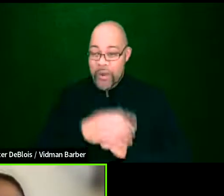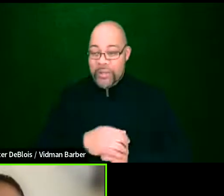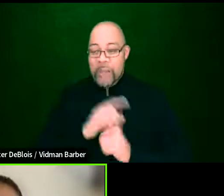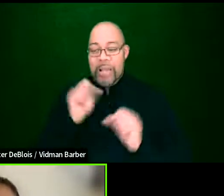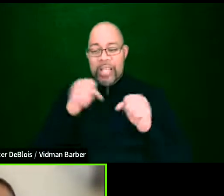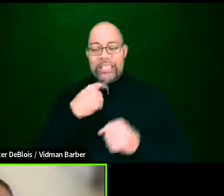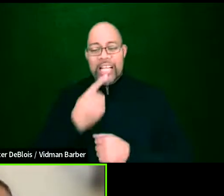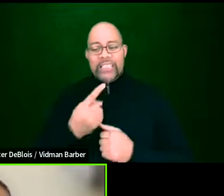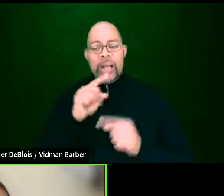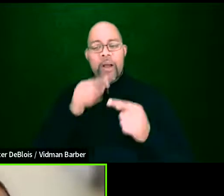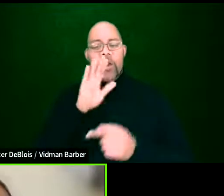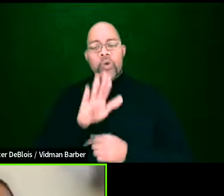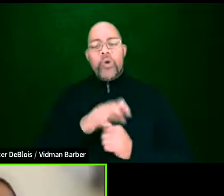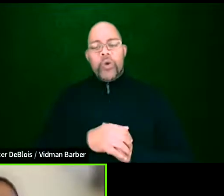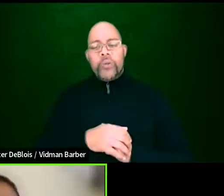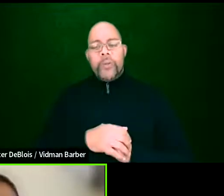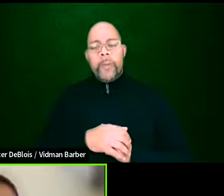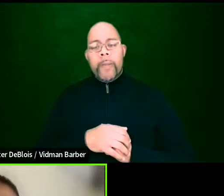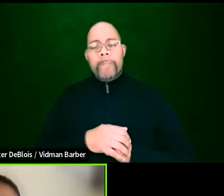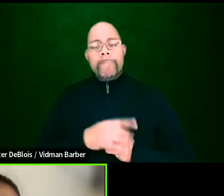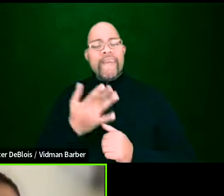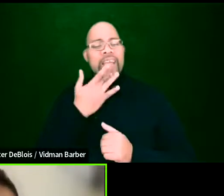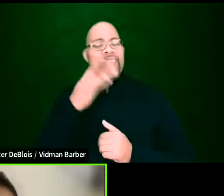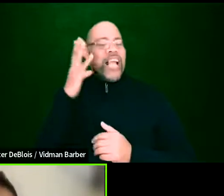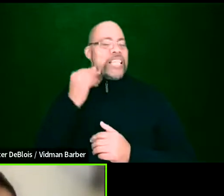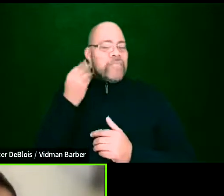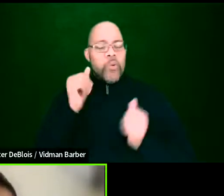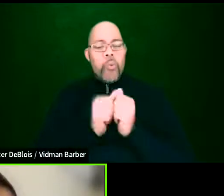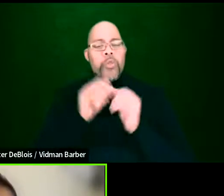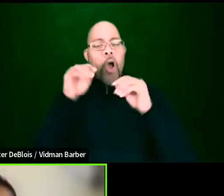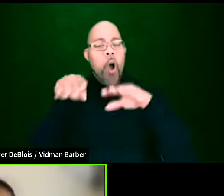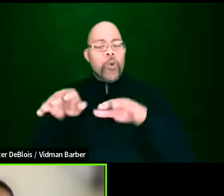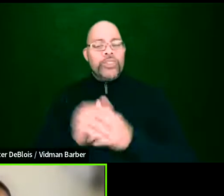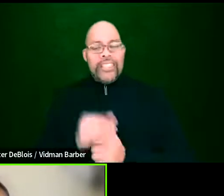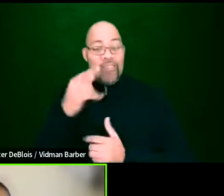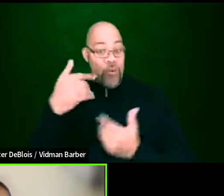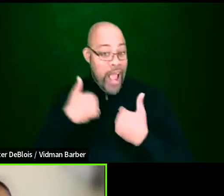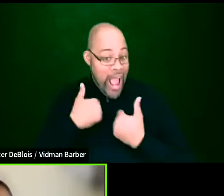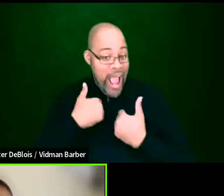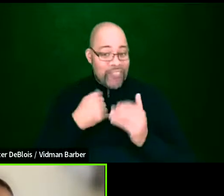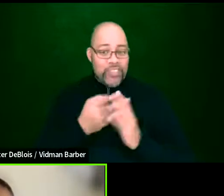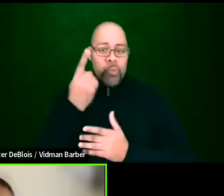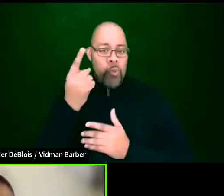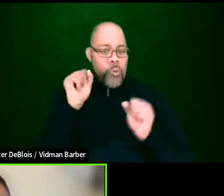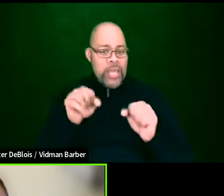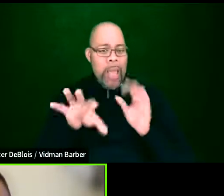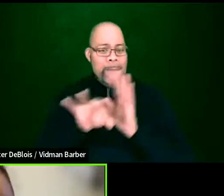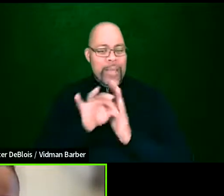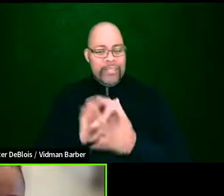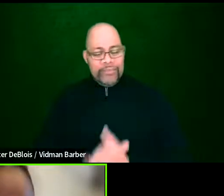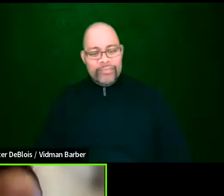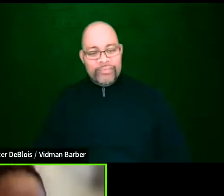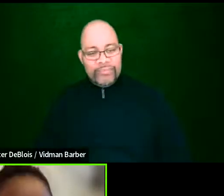you tell us about your favorite experience with the ocean, if you have just one that you could pick?